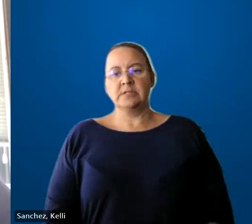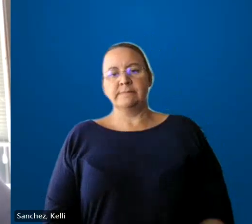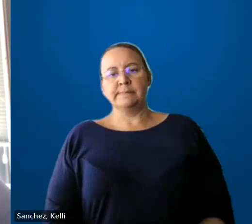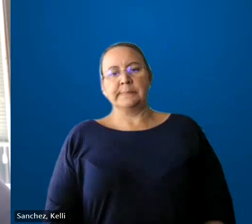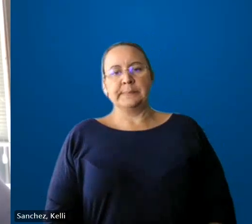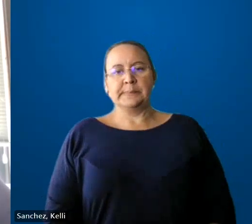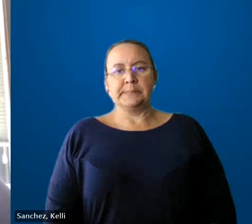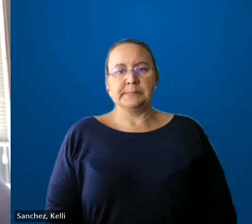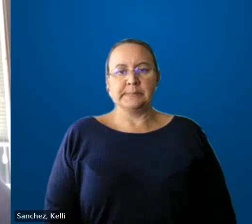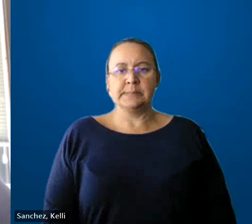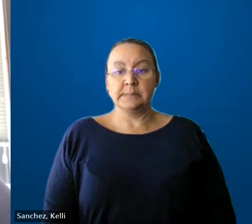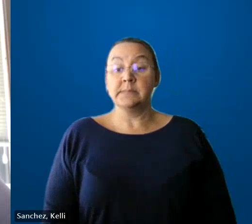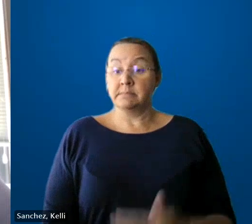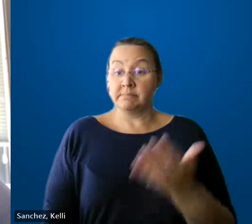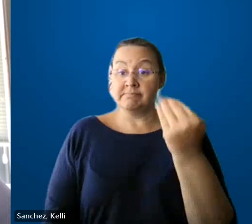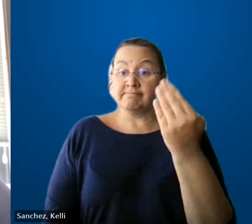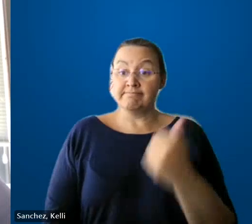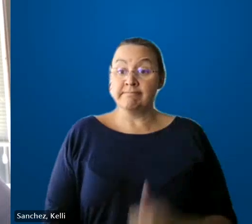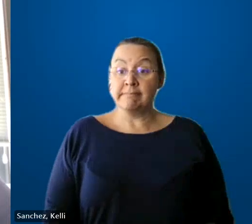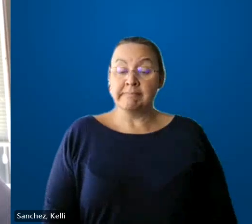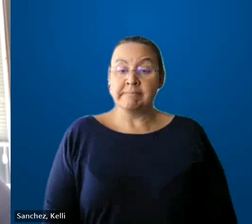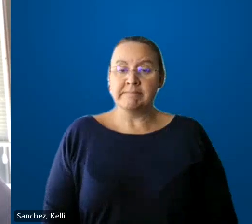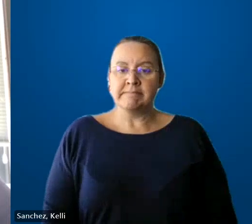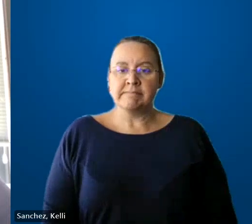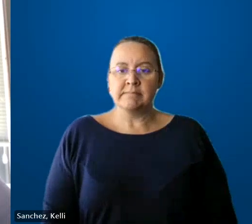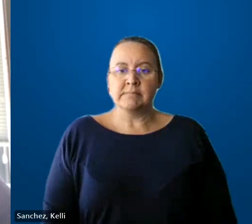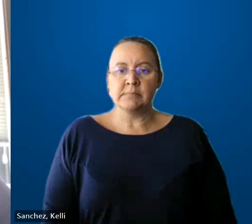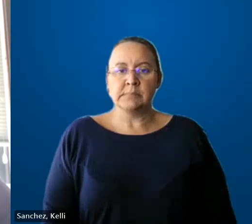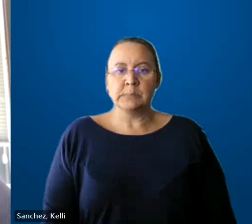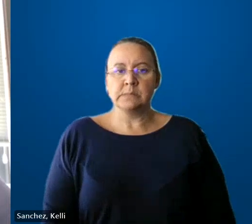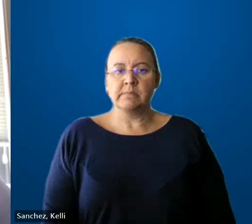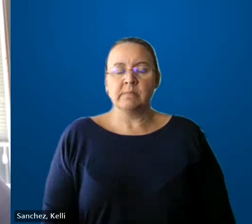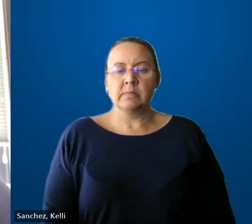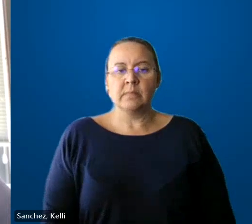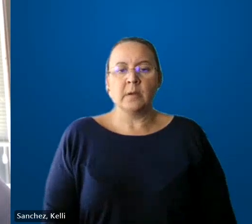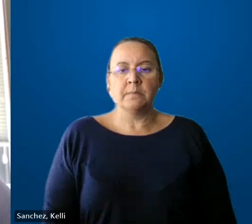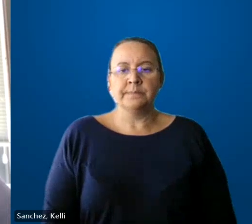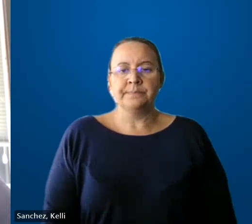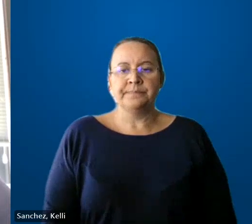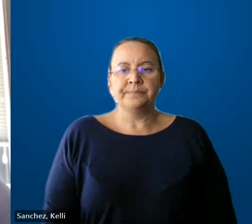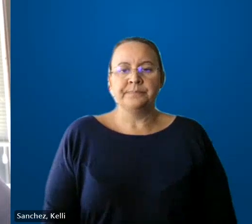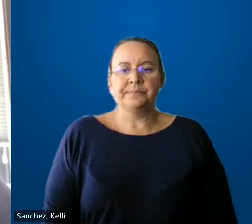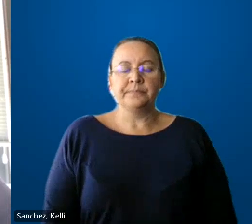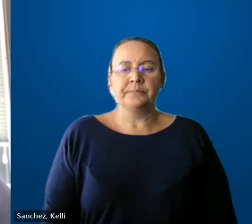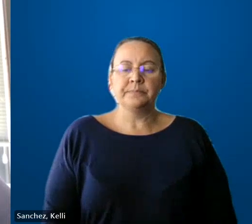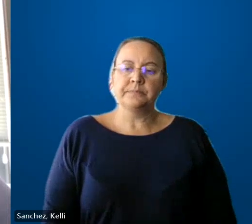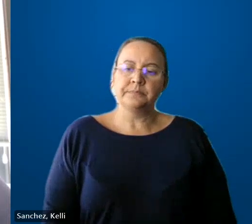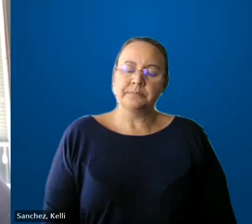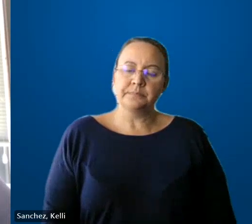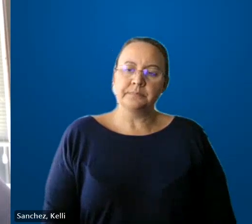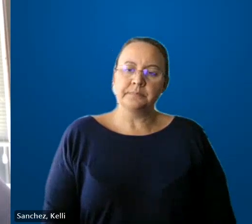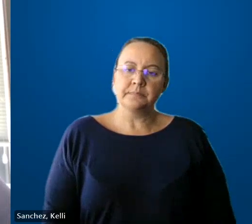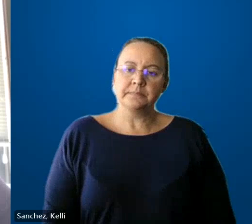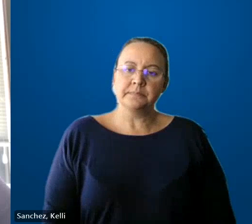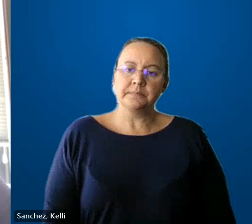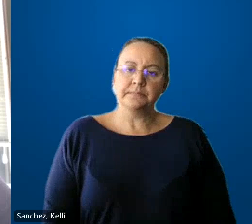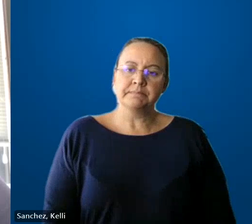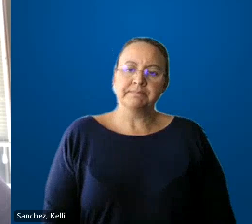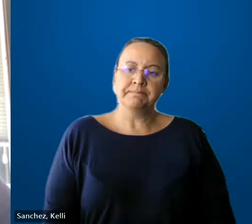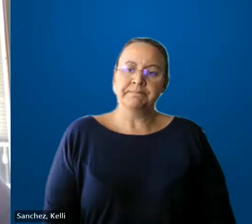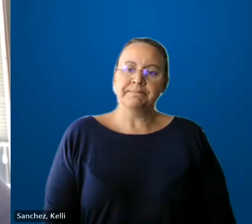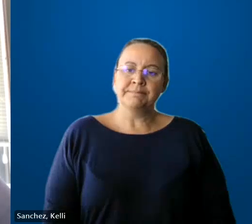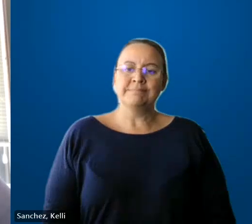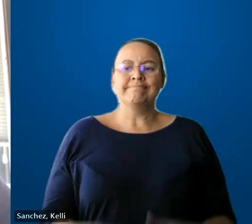So, yeah, go ahead. Sorry. No, you're guess good. I'll go. I guess just kind of